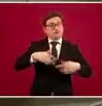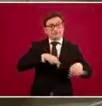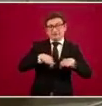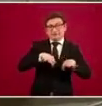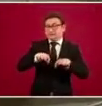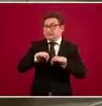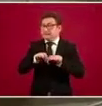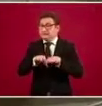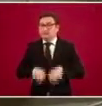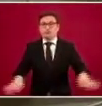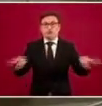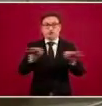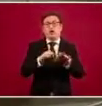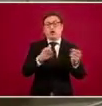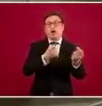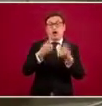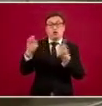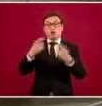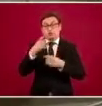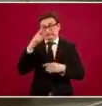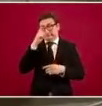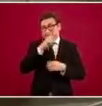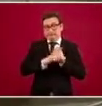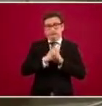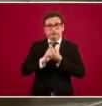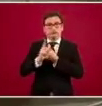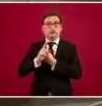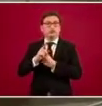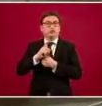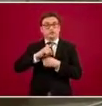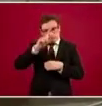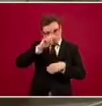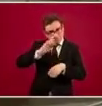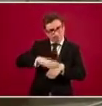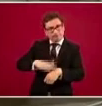treatment research trials?